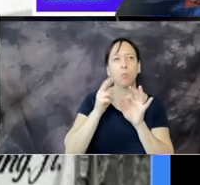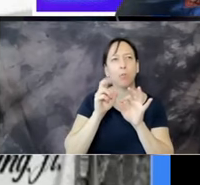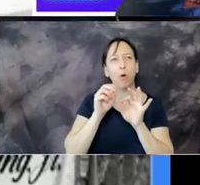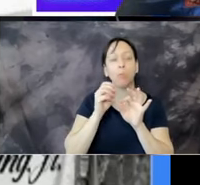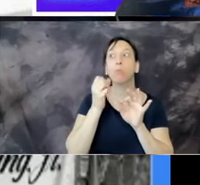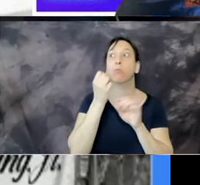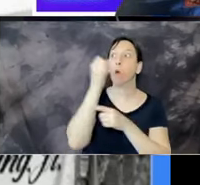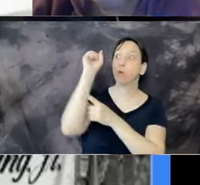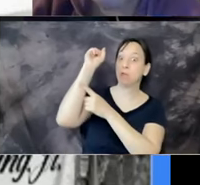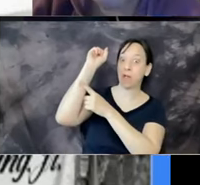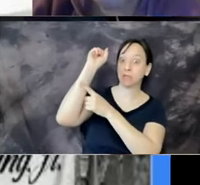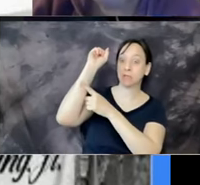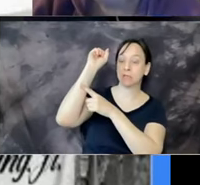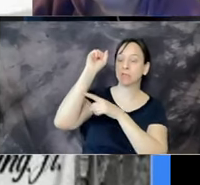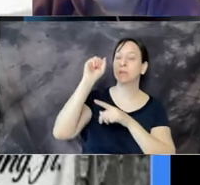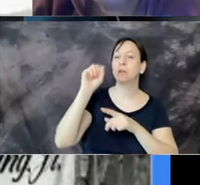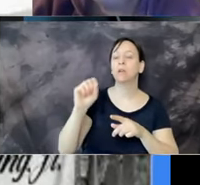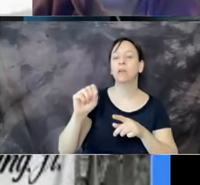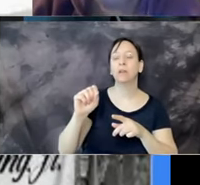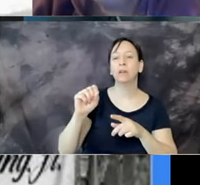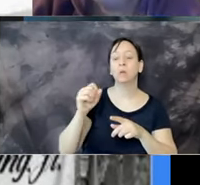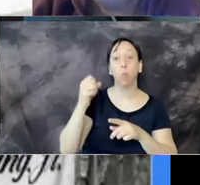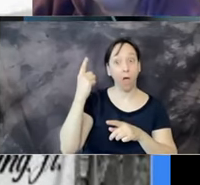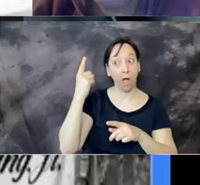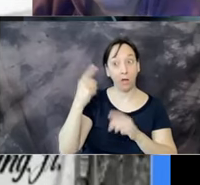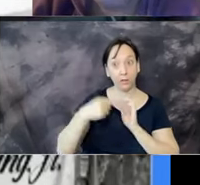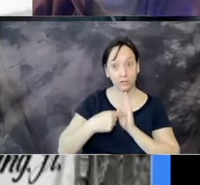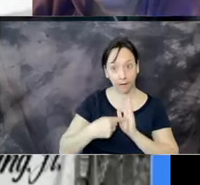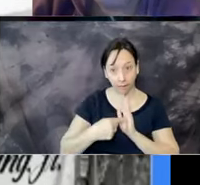Protest. In the movement history was the